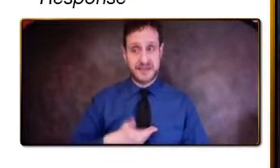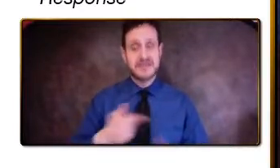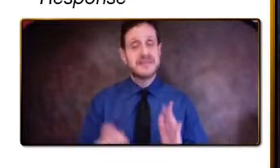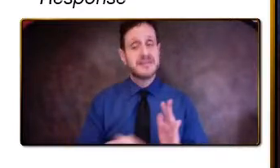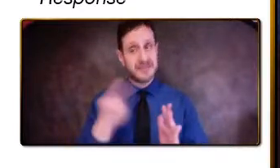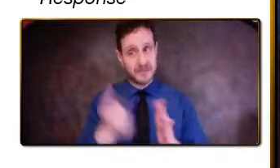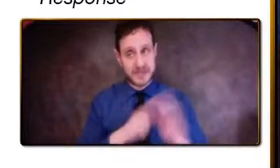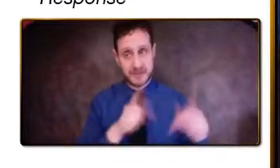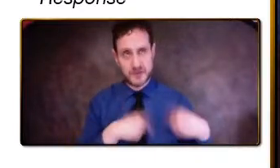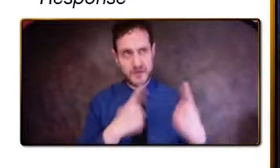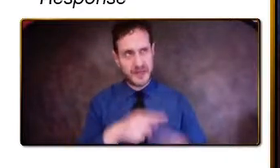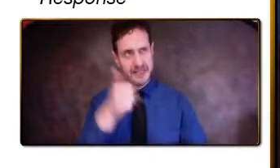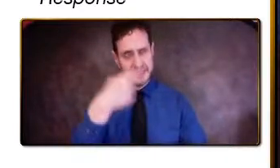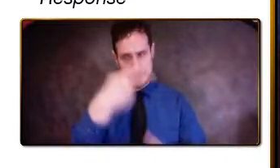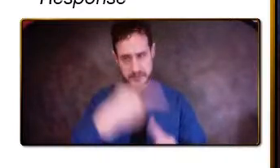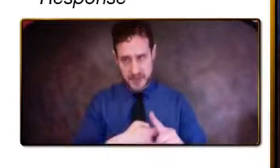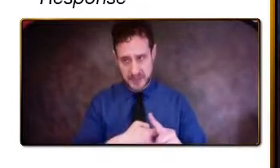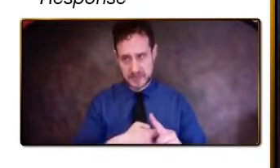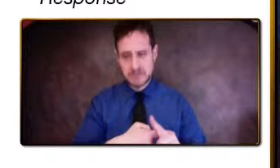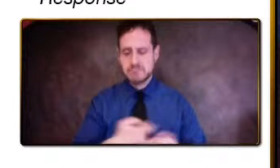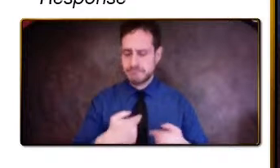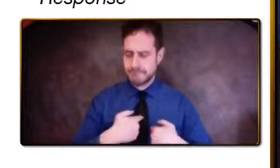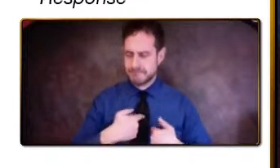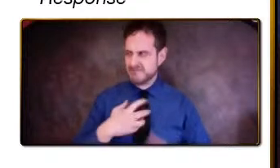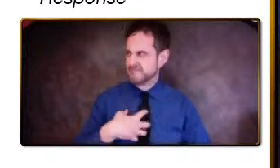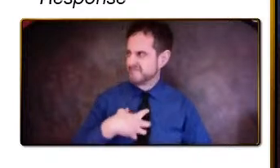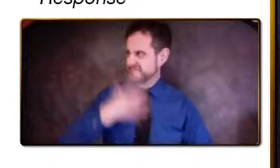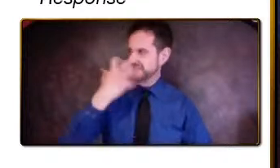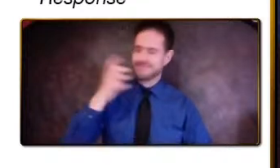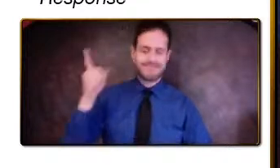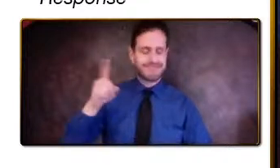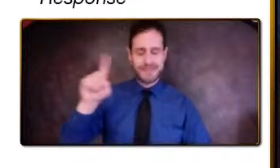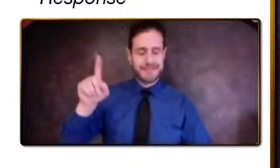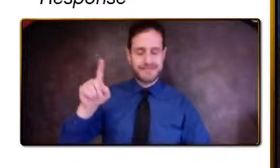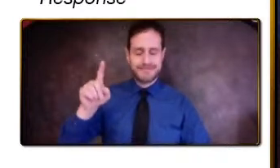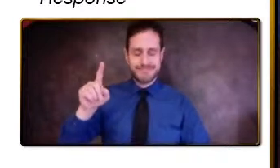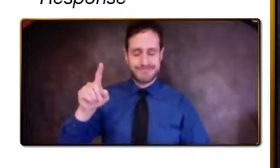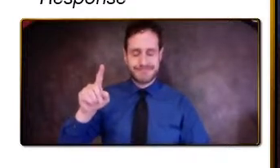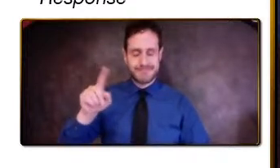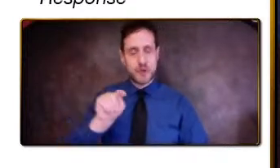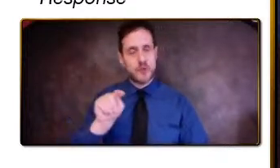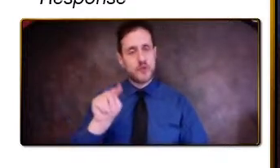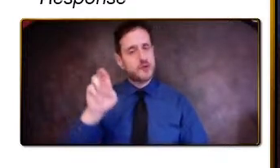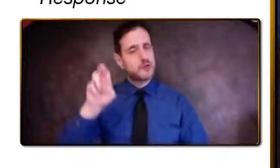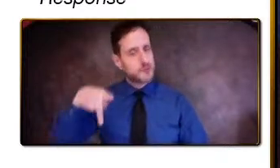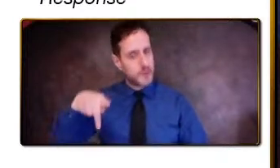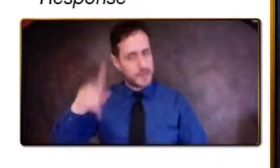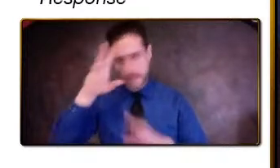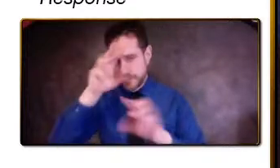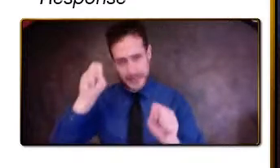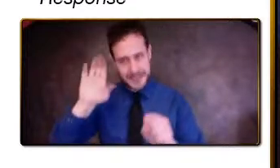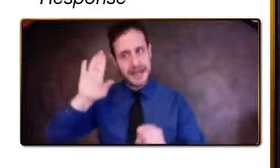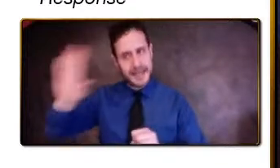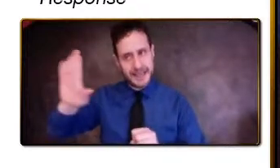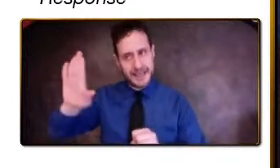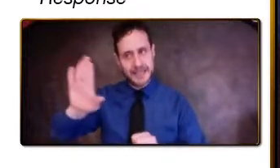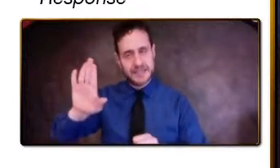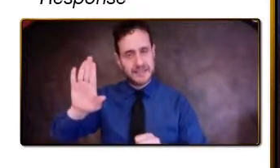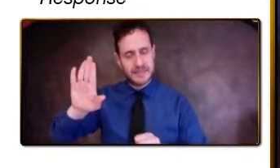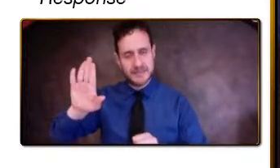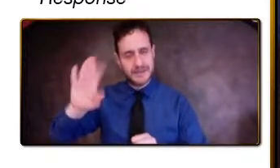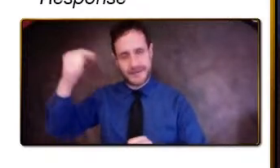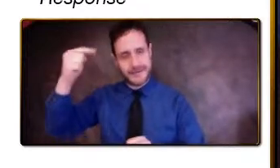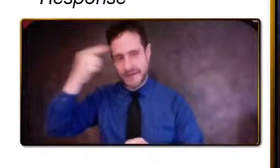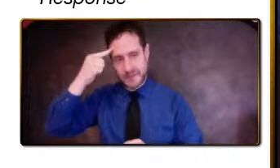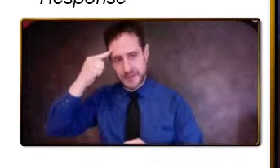10 months with the mismanagement by the Trump administration. I don't think they know which end is